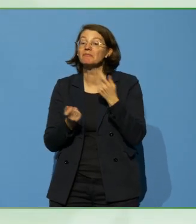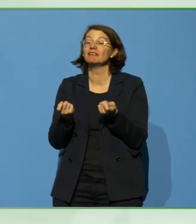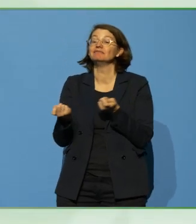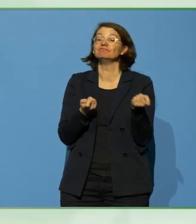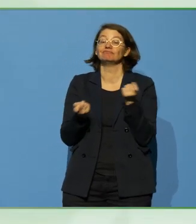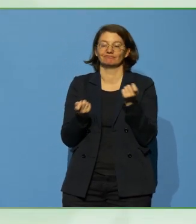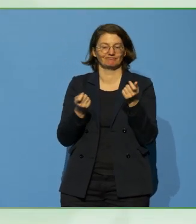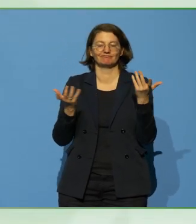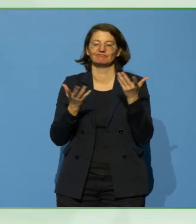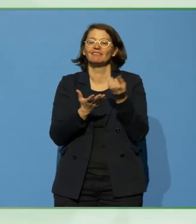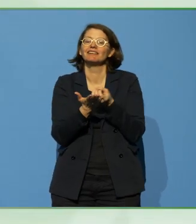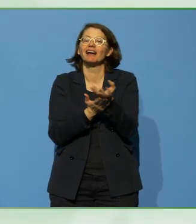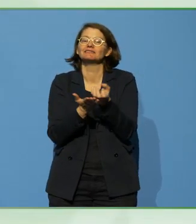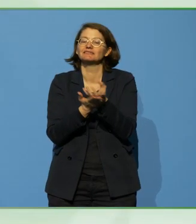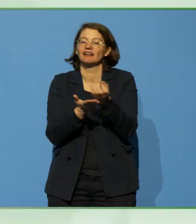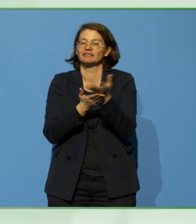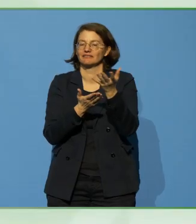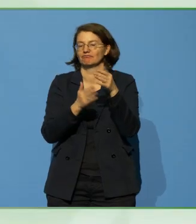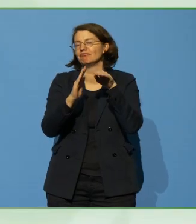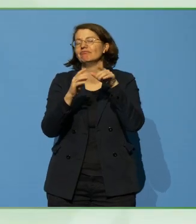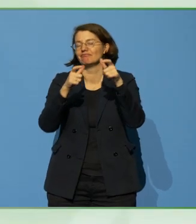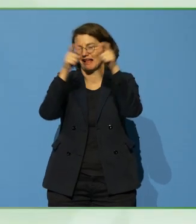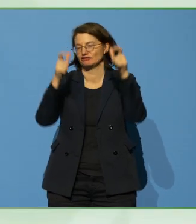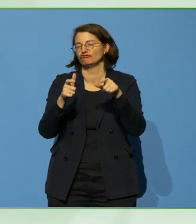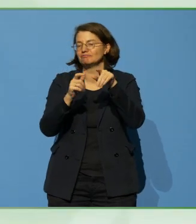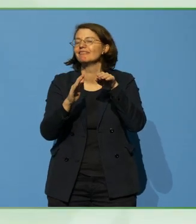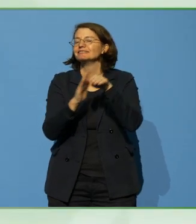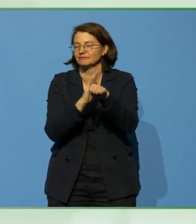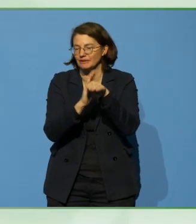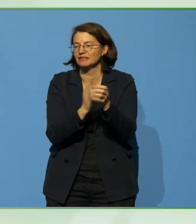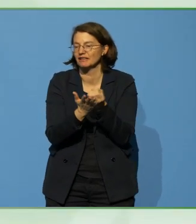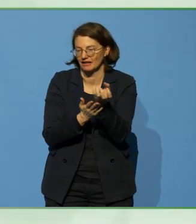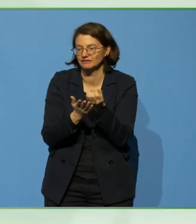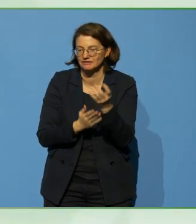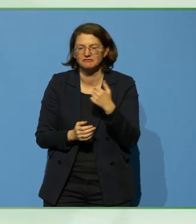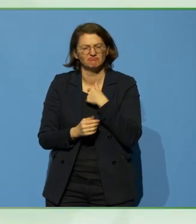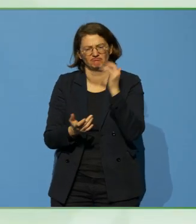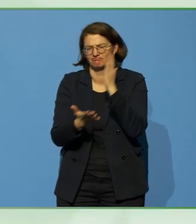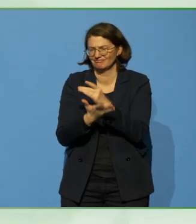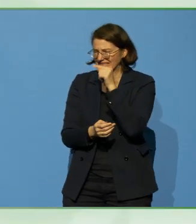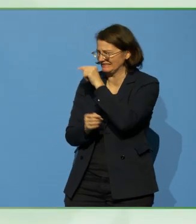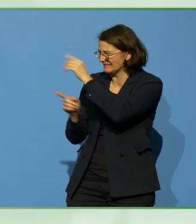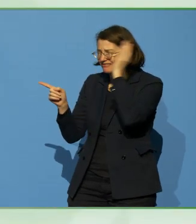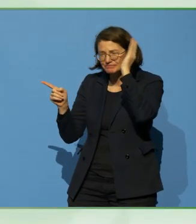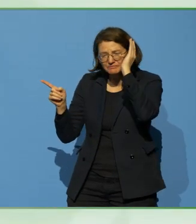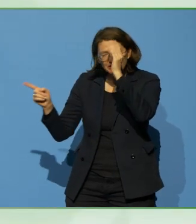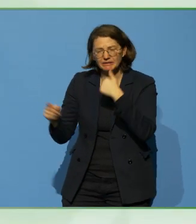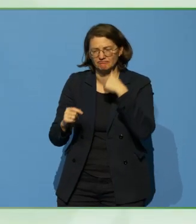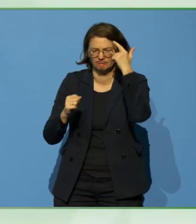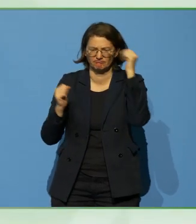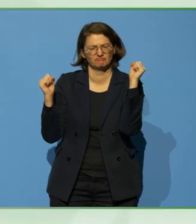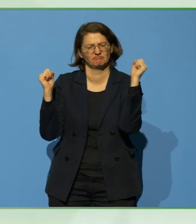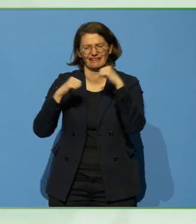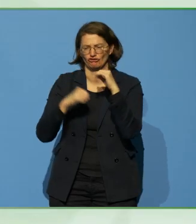stage. The fact that we need to have inclusion baked in from the start, we need to follow the standards, and we cannot go fully